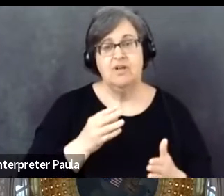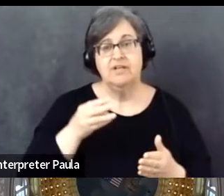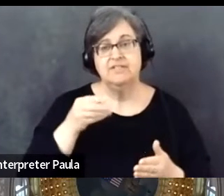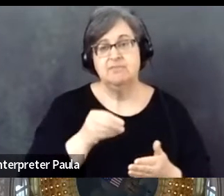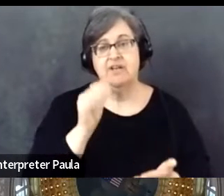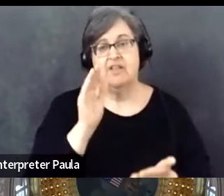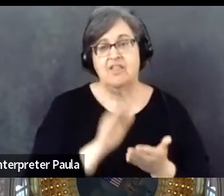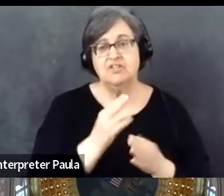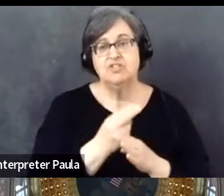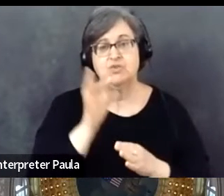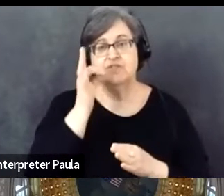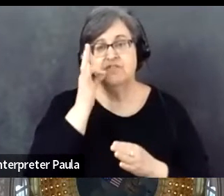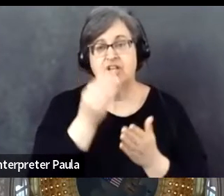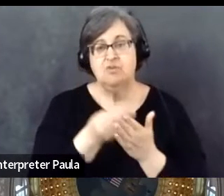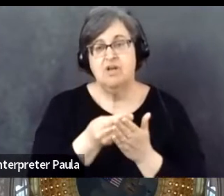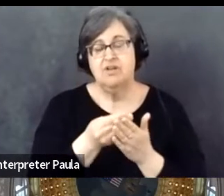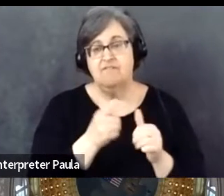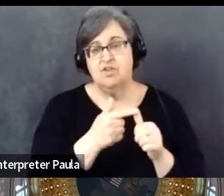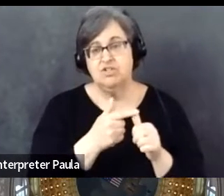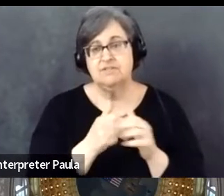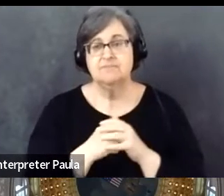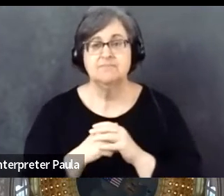and use the federal dollars first.